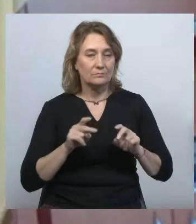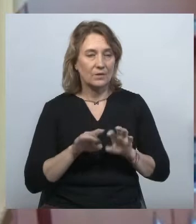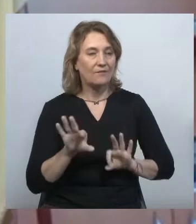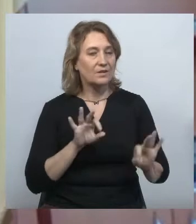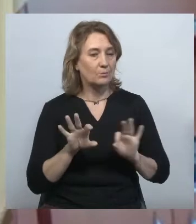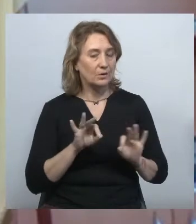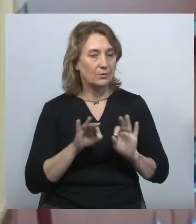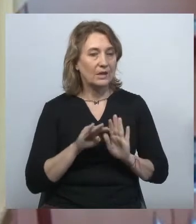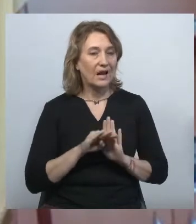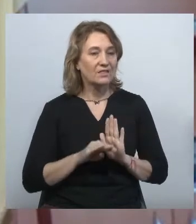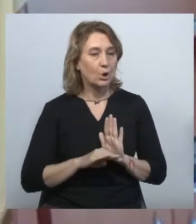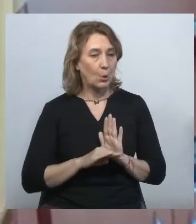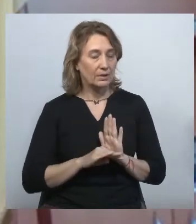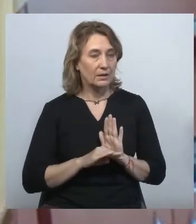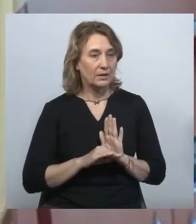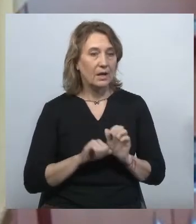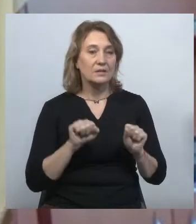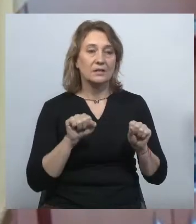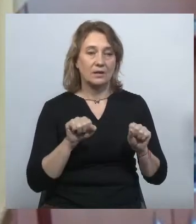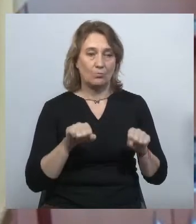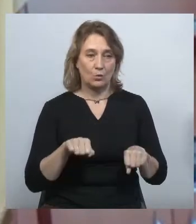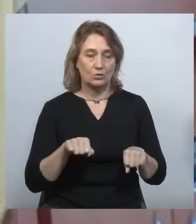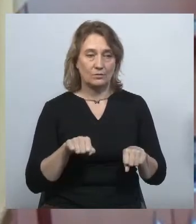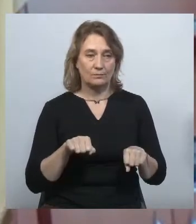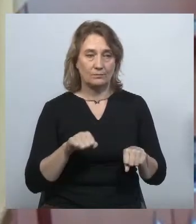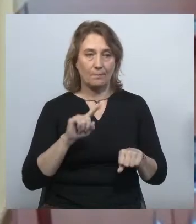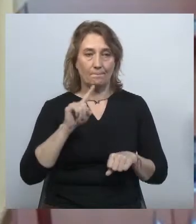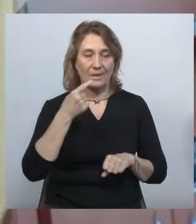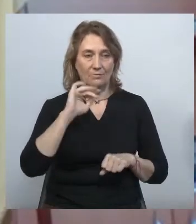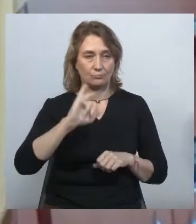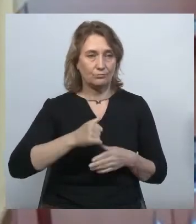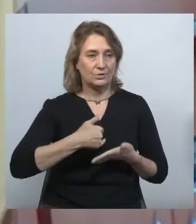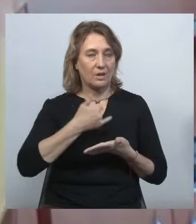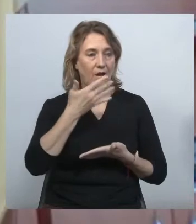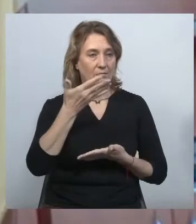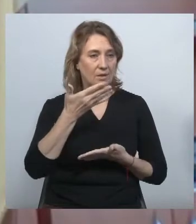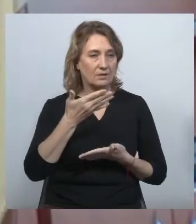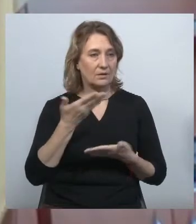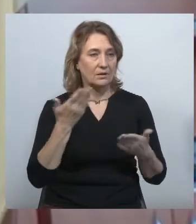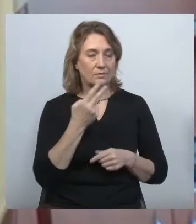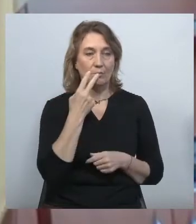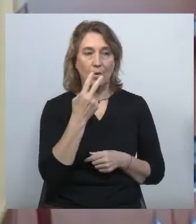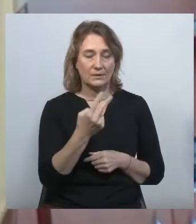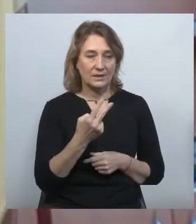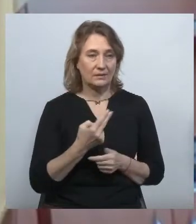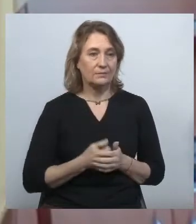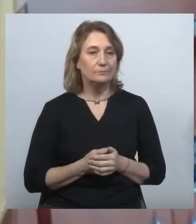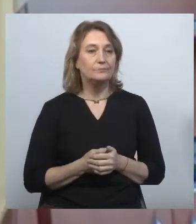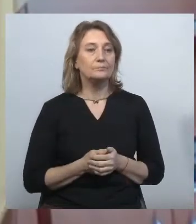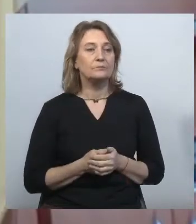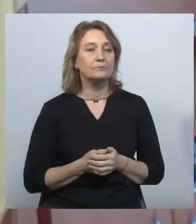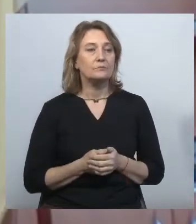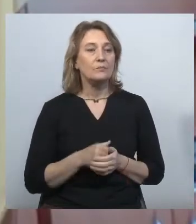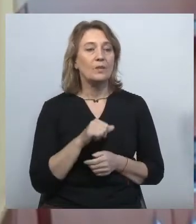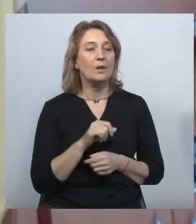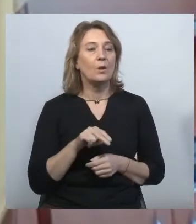this research among a selected category of journalists. Can you please put on my presentation on the screen so